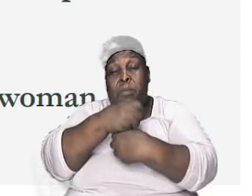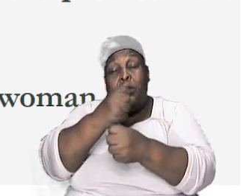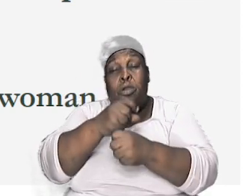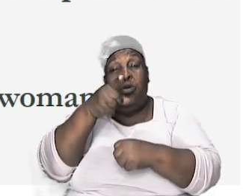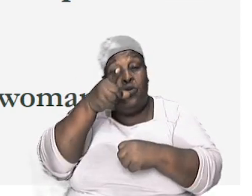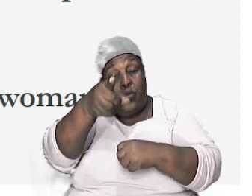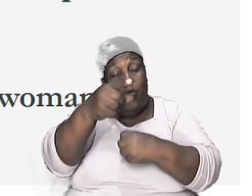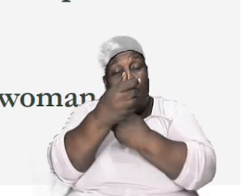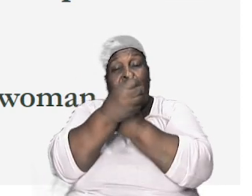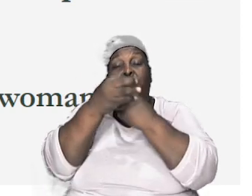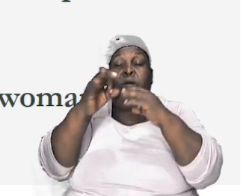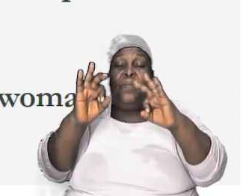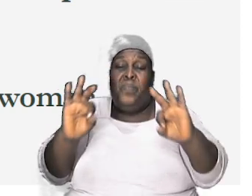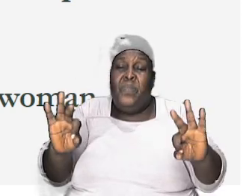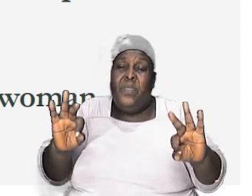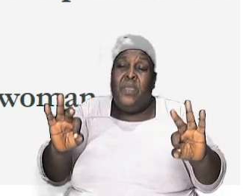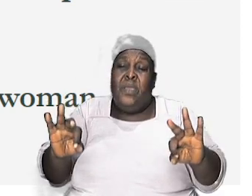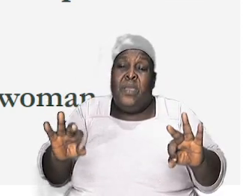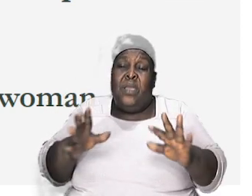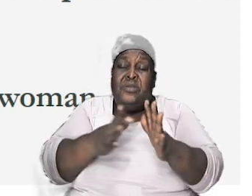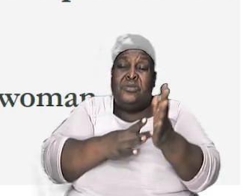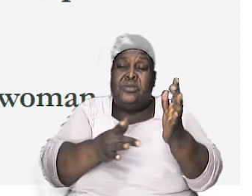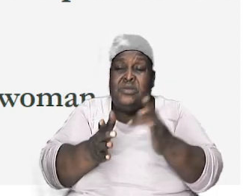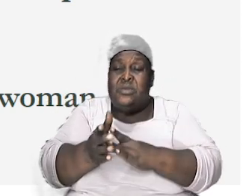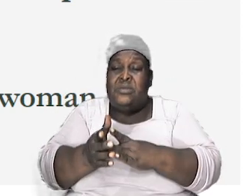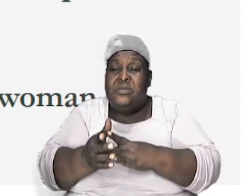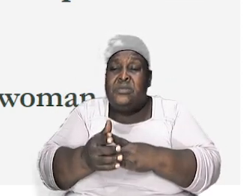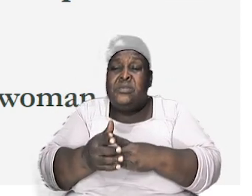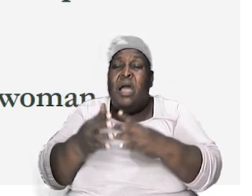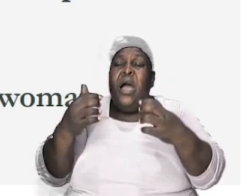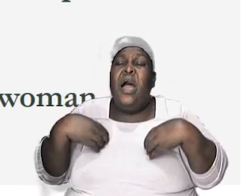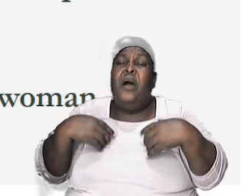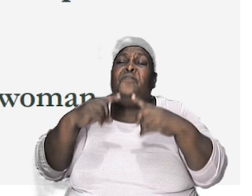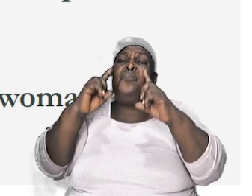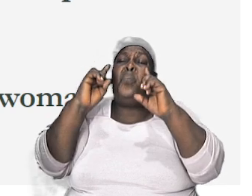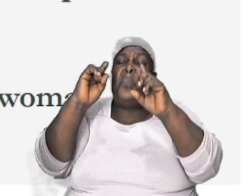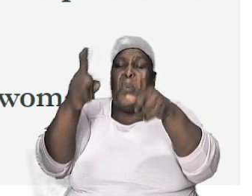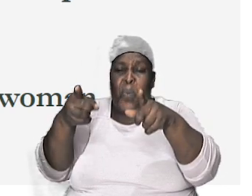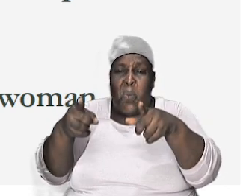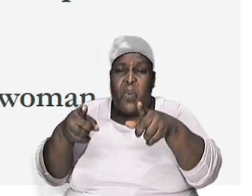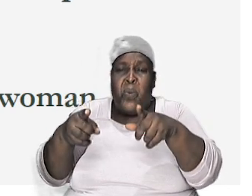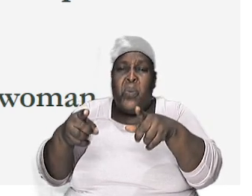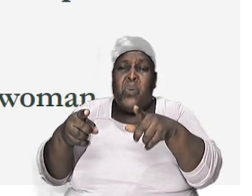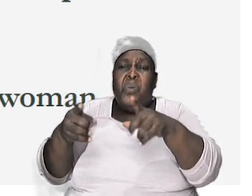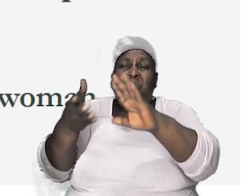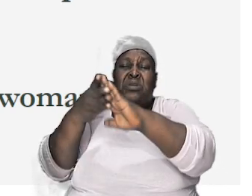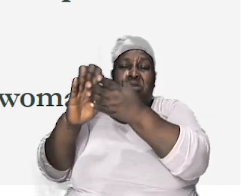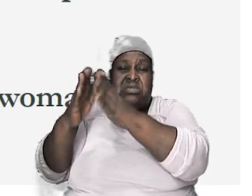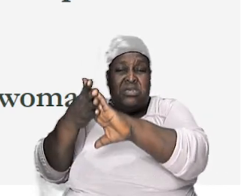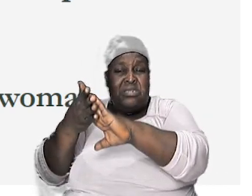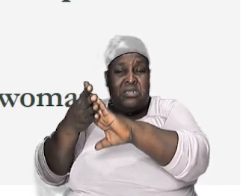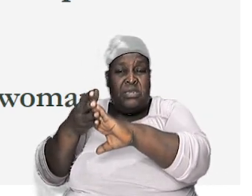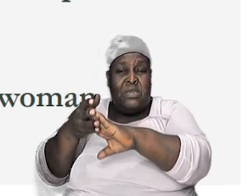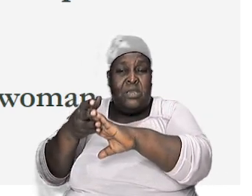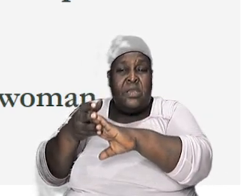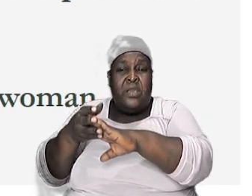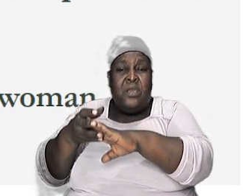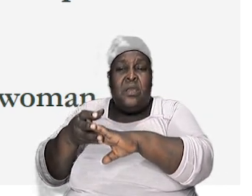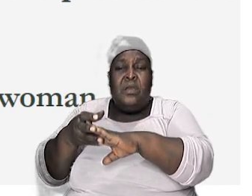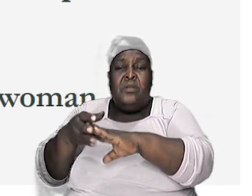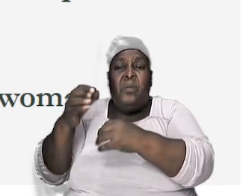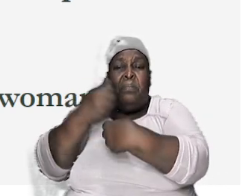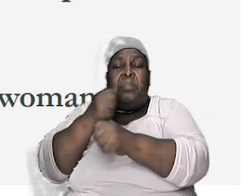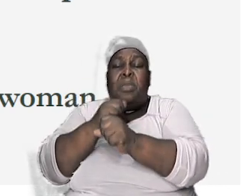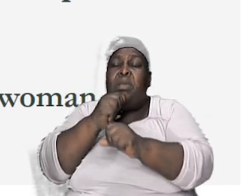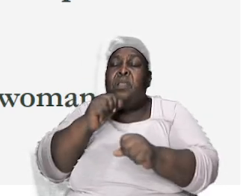woman. He must needs go to Samaria to meet this woman so that she can get into his presence. And he didn't wait for her to raise the